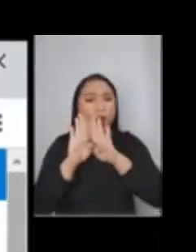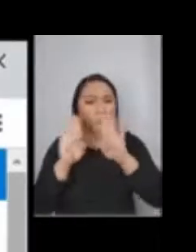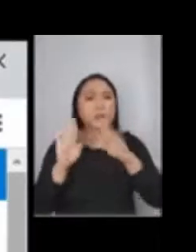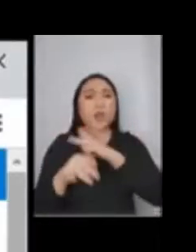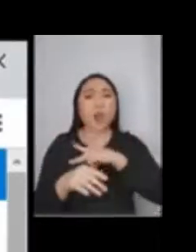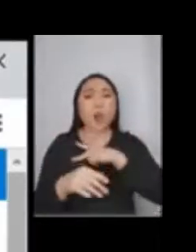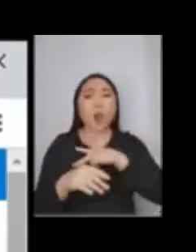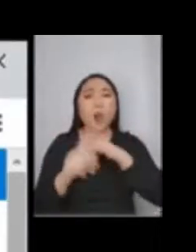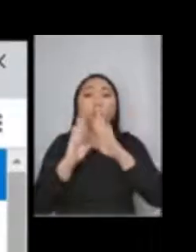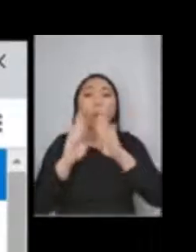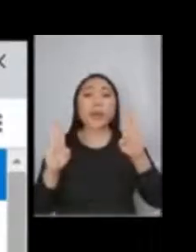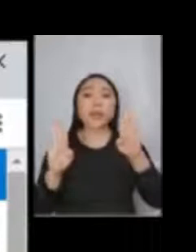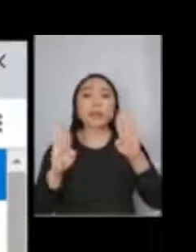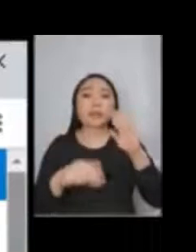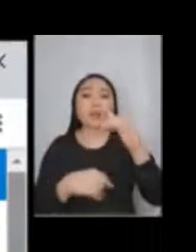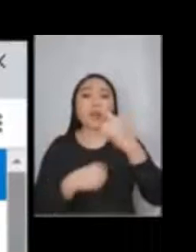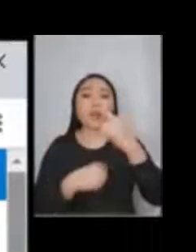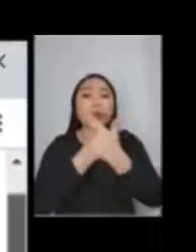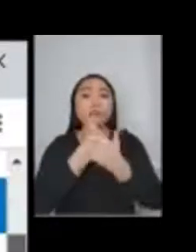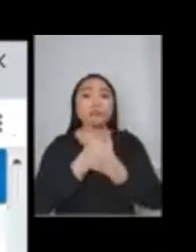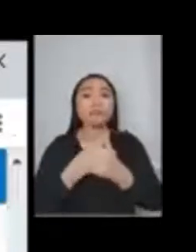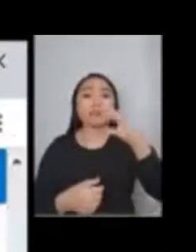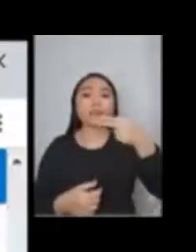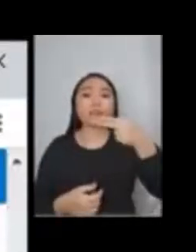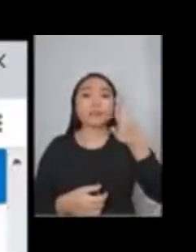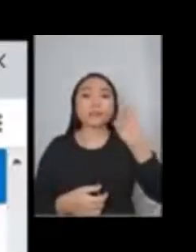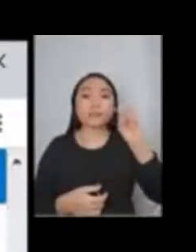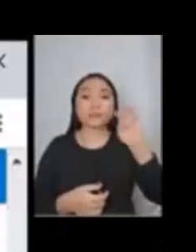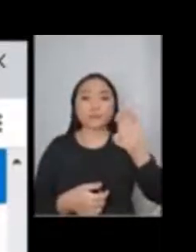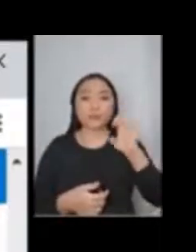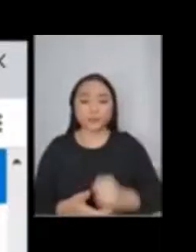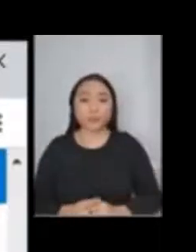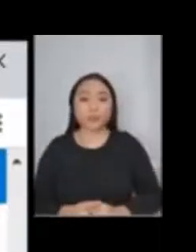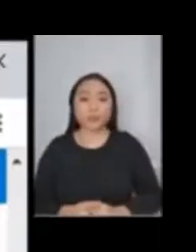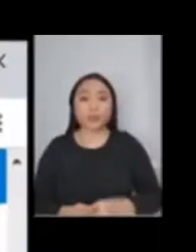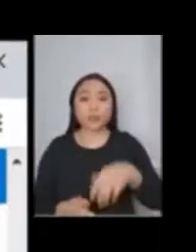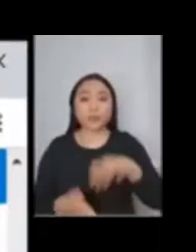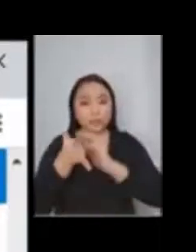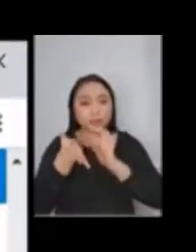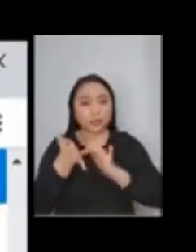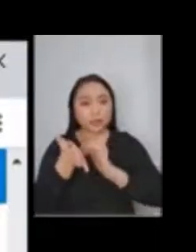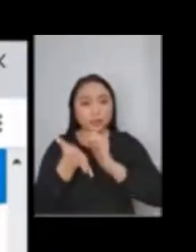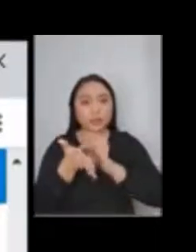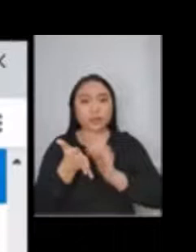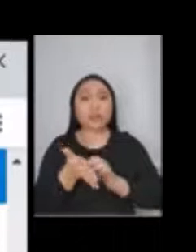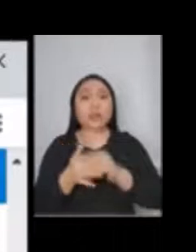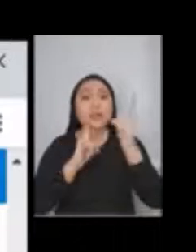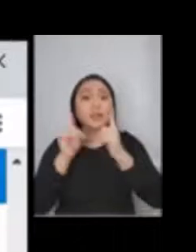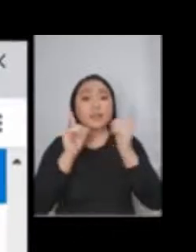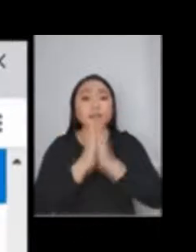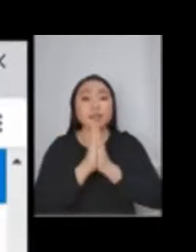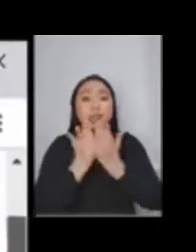Yan na po ang ating Starbucks. Sa homepage po, meron dito nakalagay yung ating mga latest SNT news